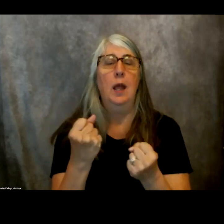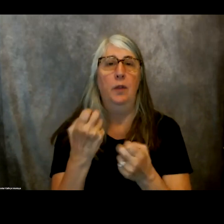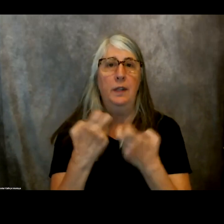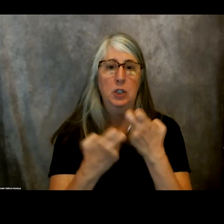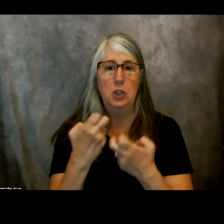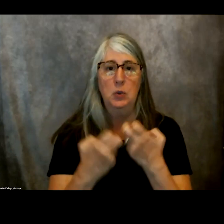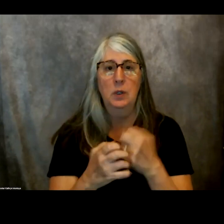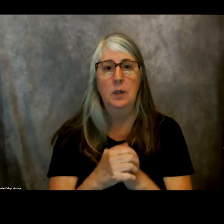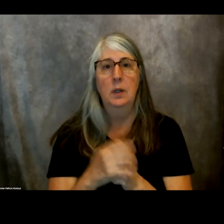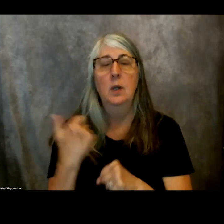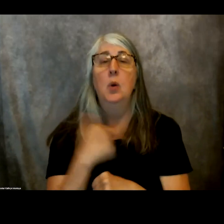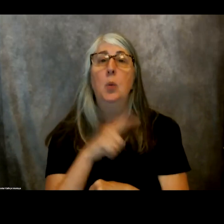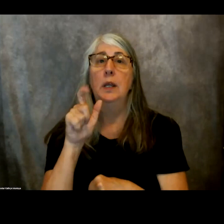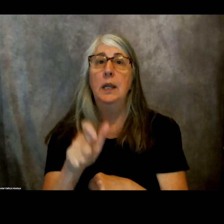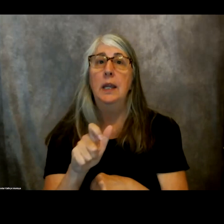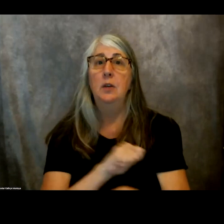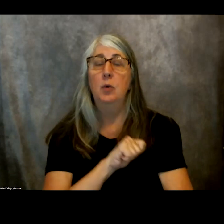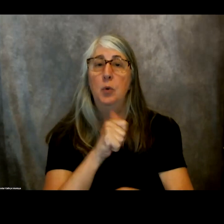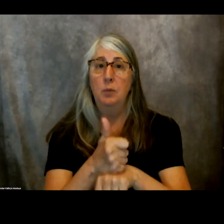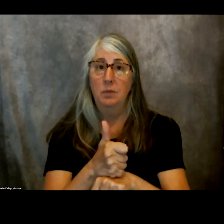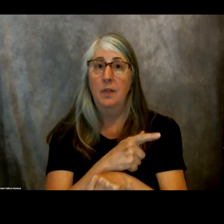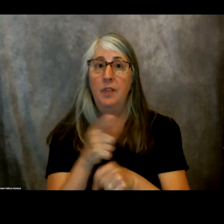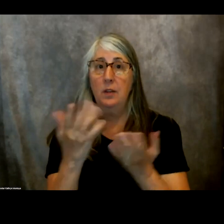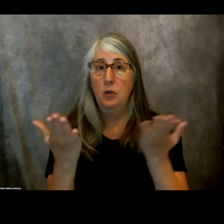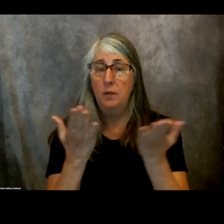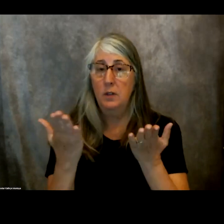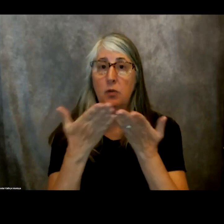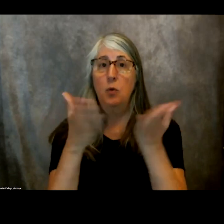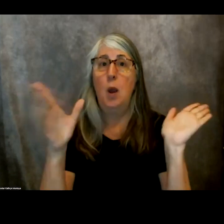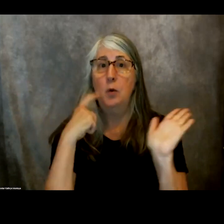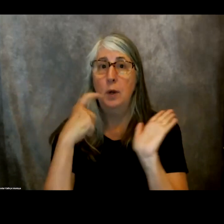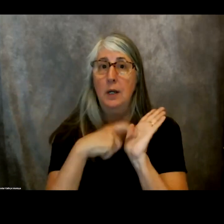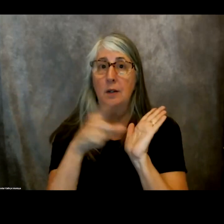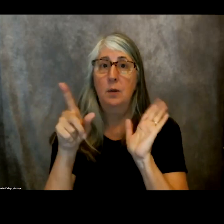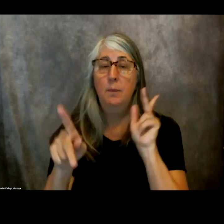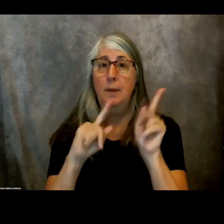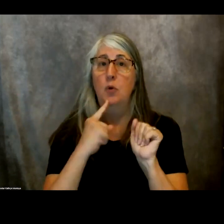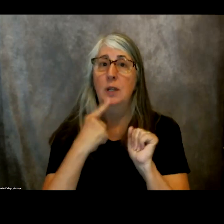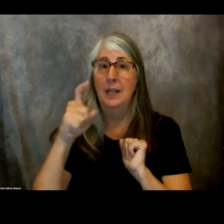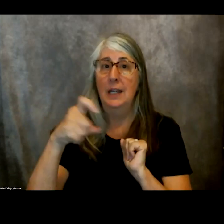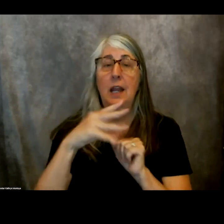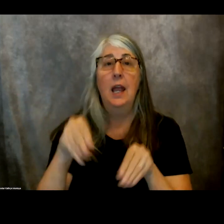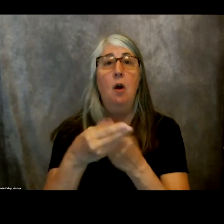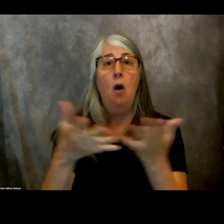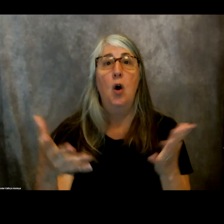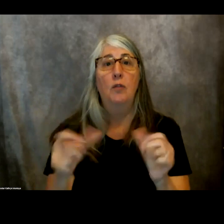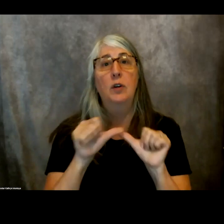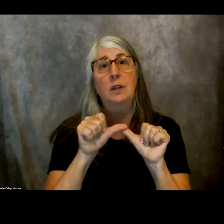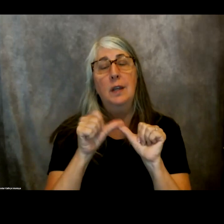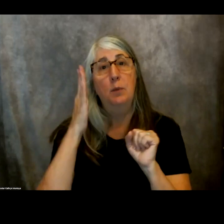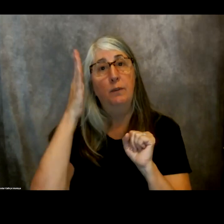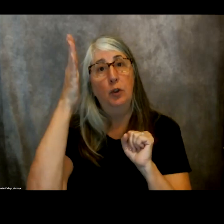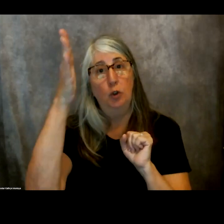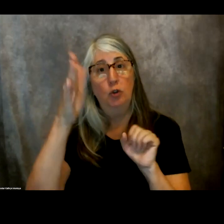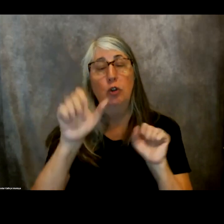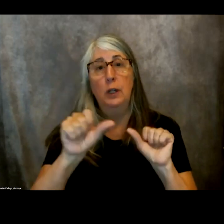care immediately positions these services for wider recognition by those in need and offers a sustainable future through